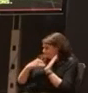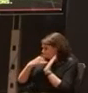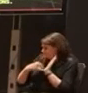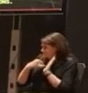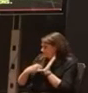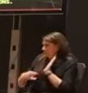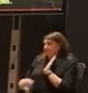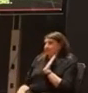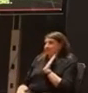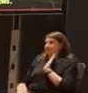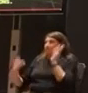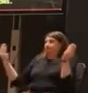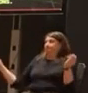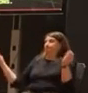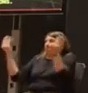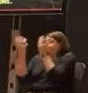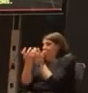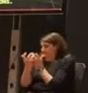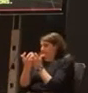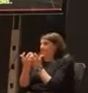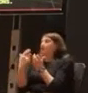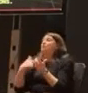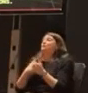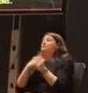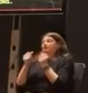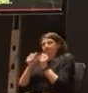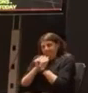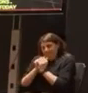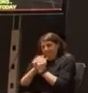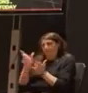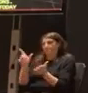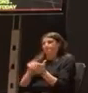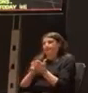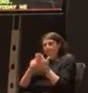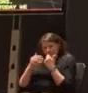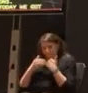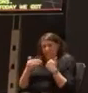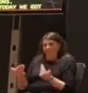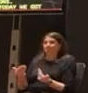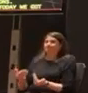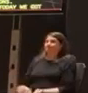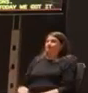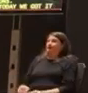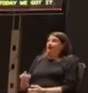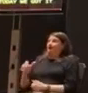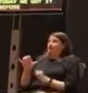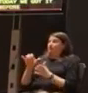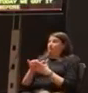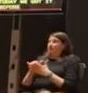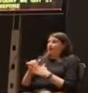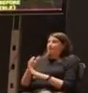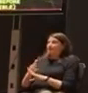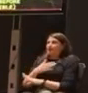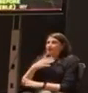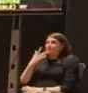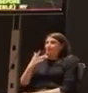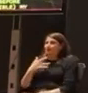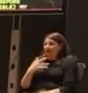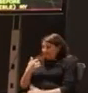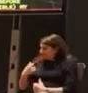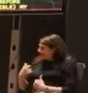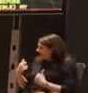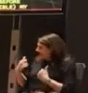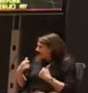To a day, and we could get a book published before my 99th birthday in November.